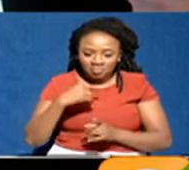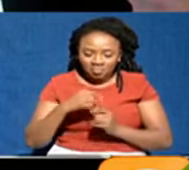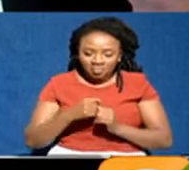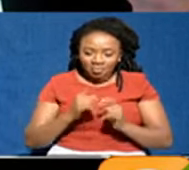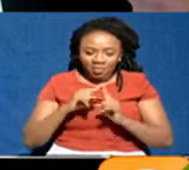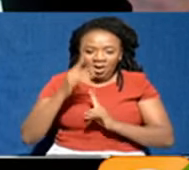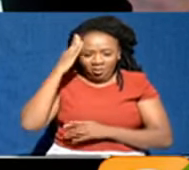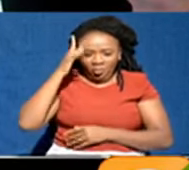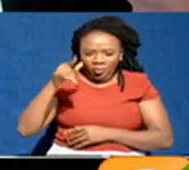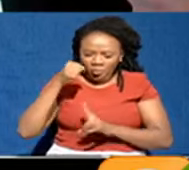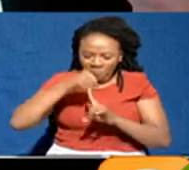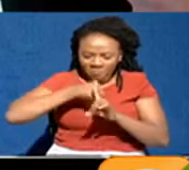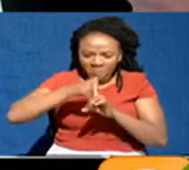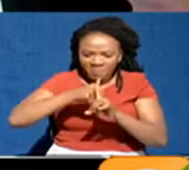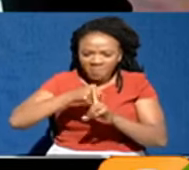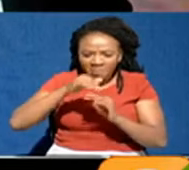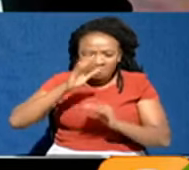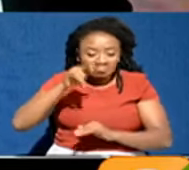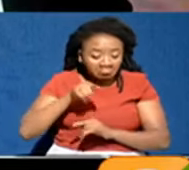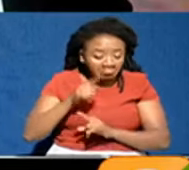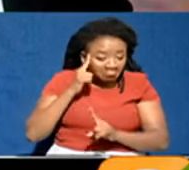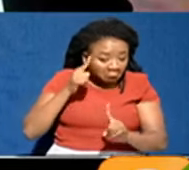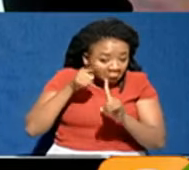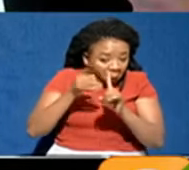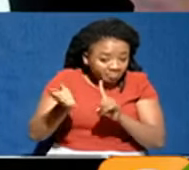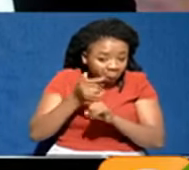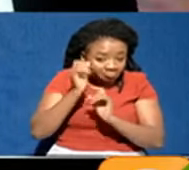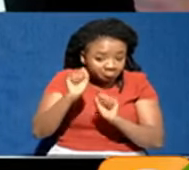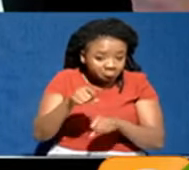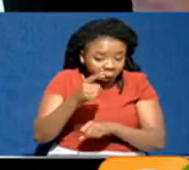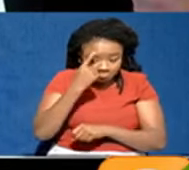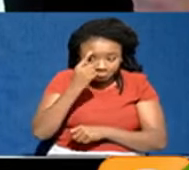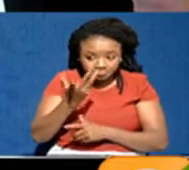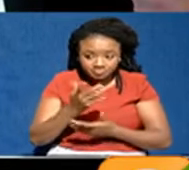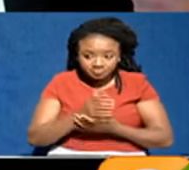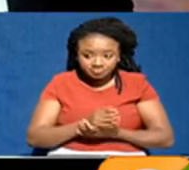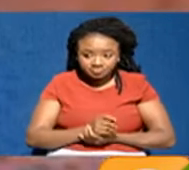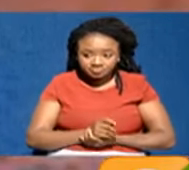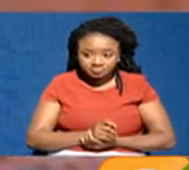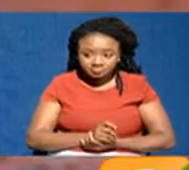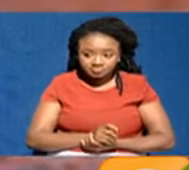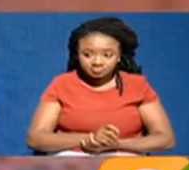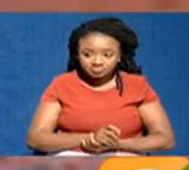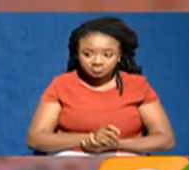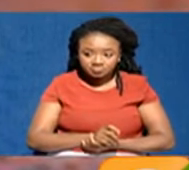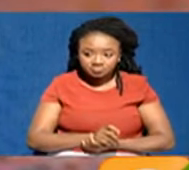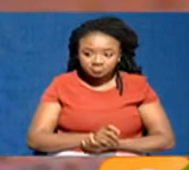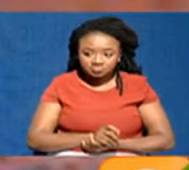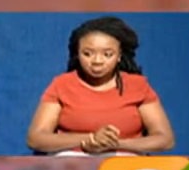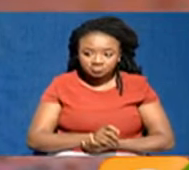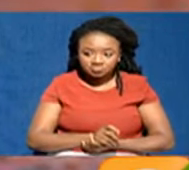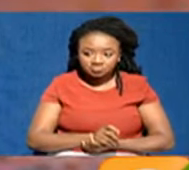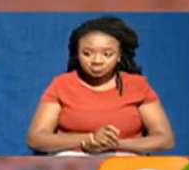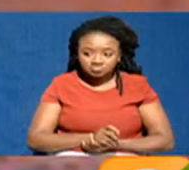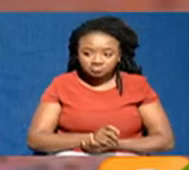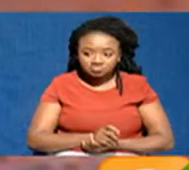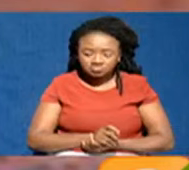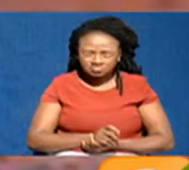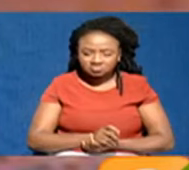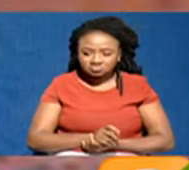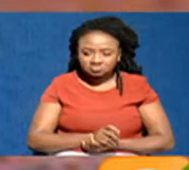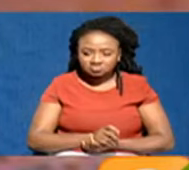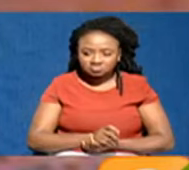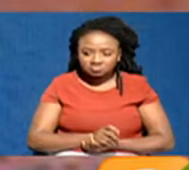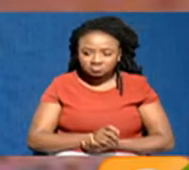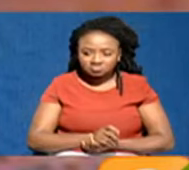space. How realistic is that goal? Mm-hmm. The goal could be realistic. Actually, from the last decade